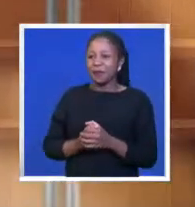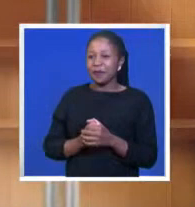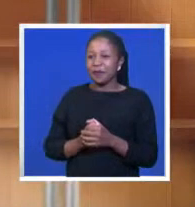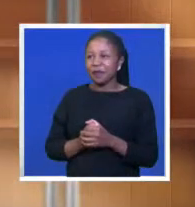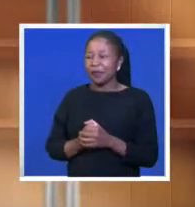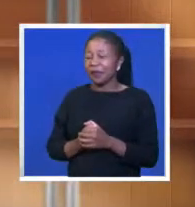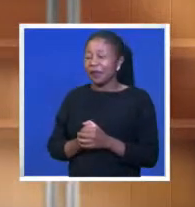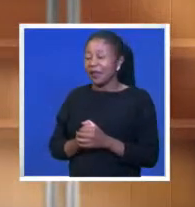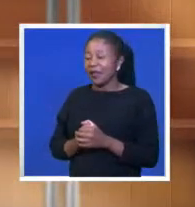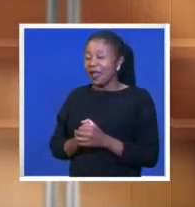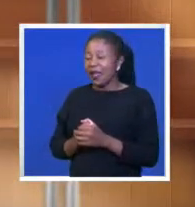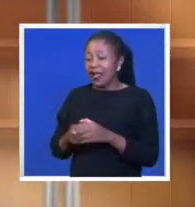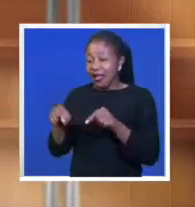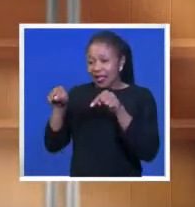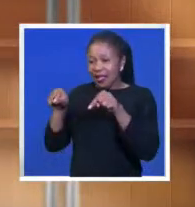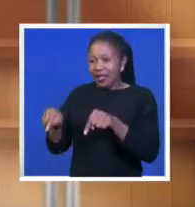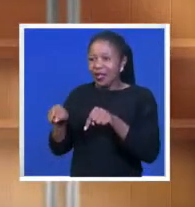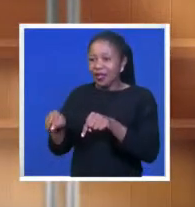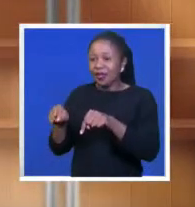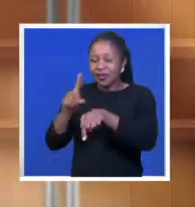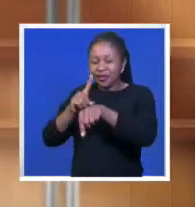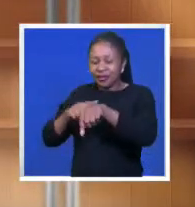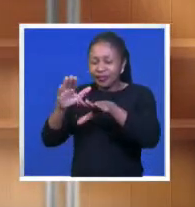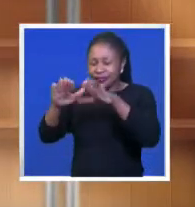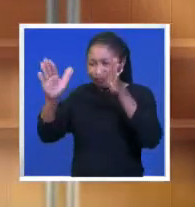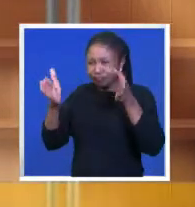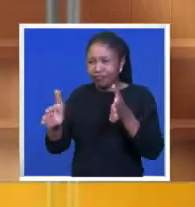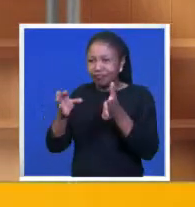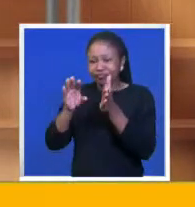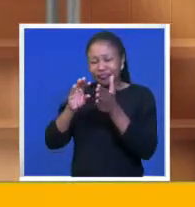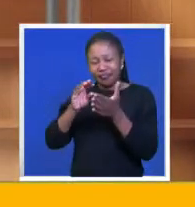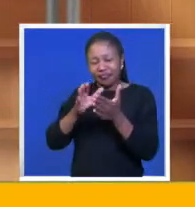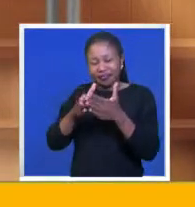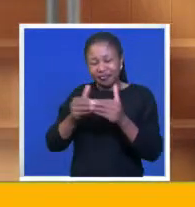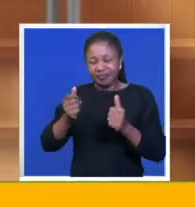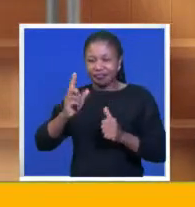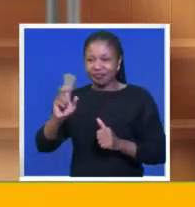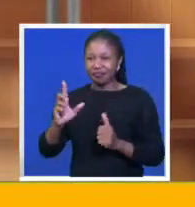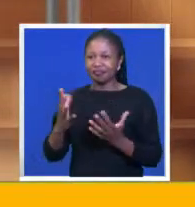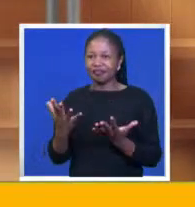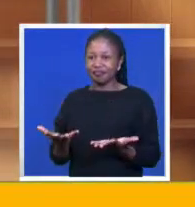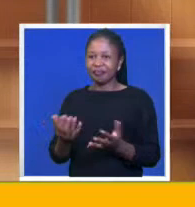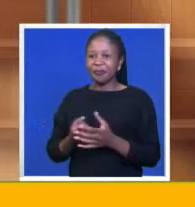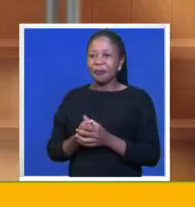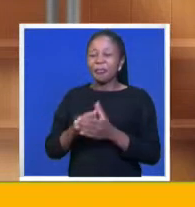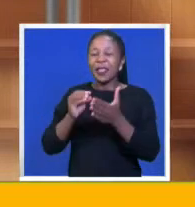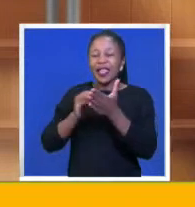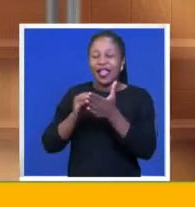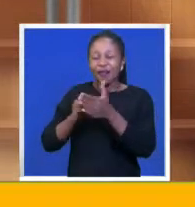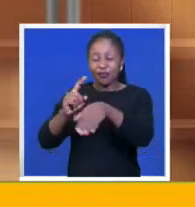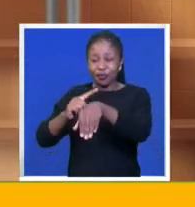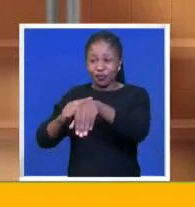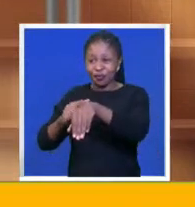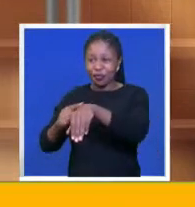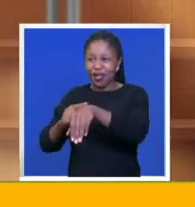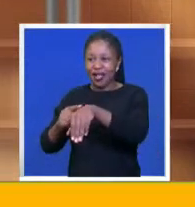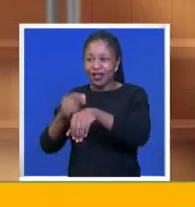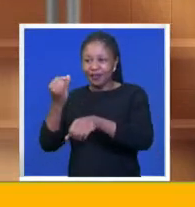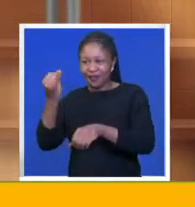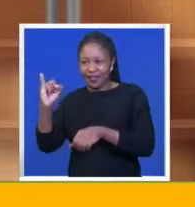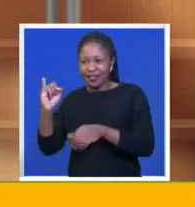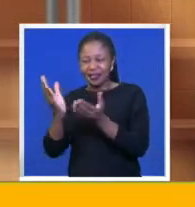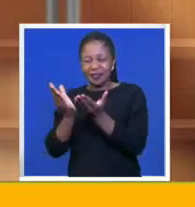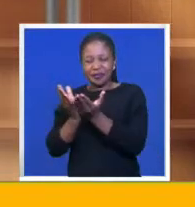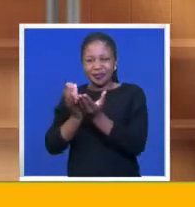from 2 p.m. until 2:30 p.m. we have Siswati for the grade 1s and 2s. From